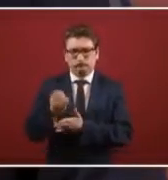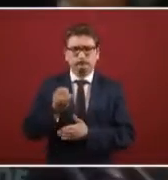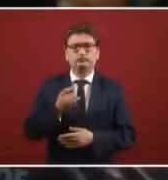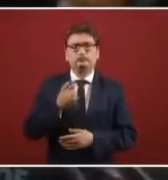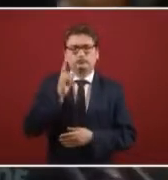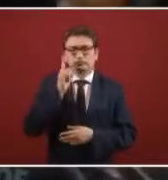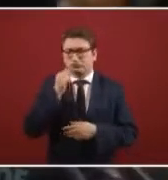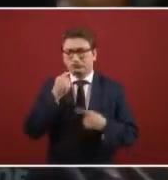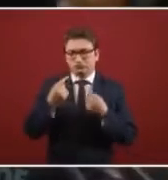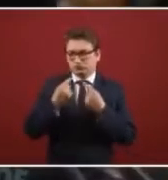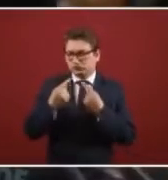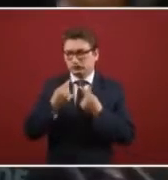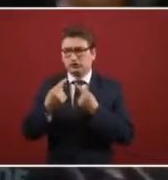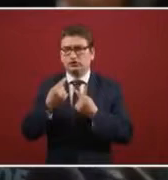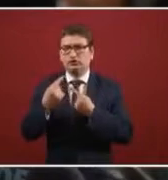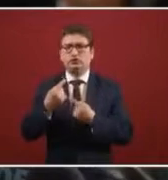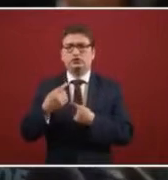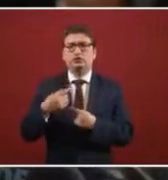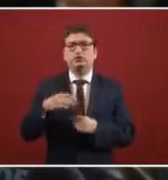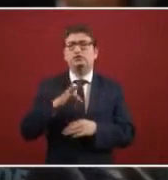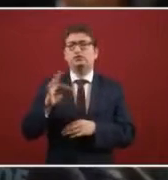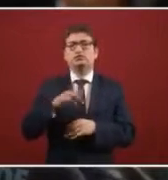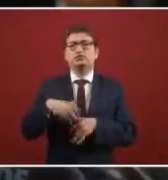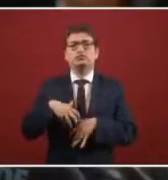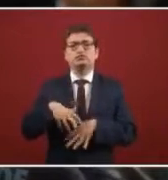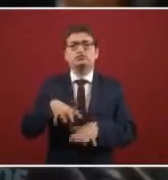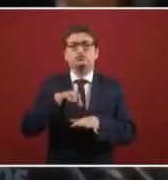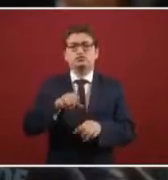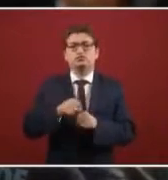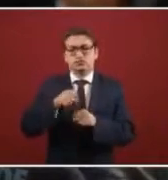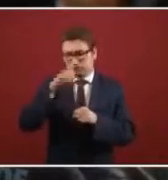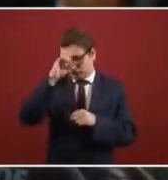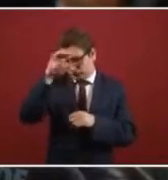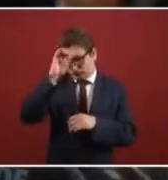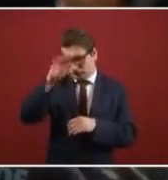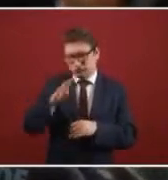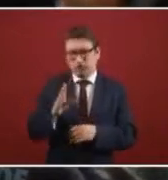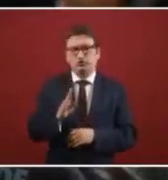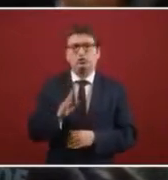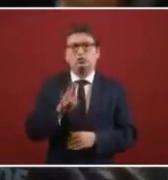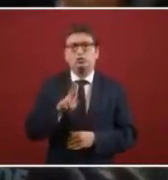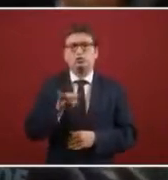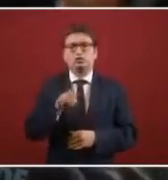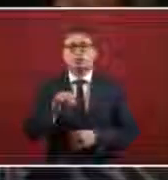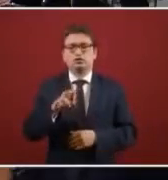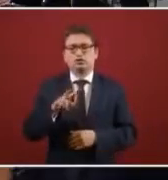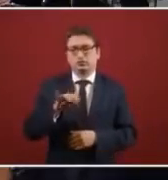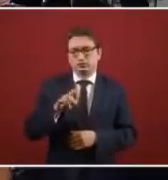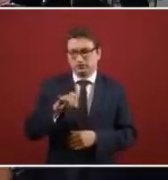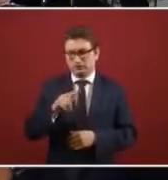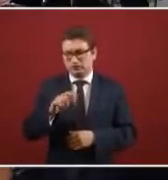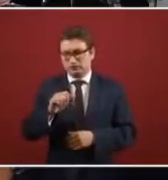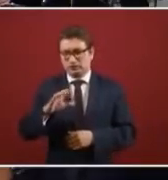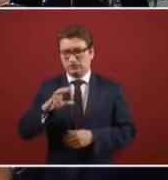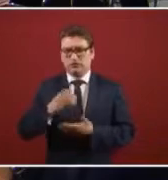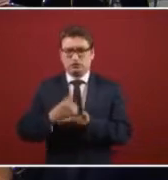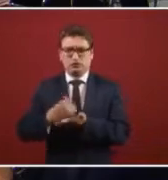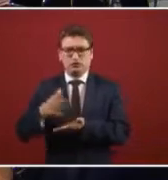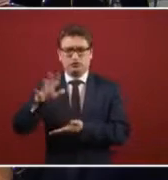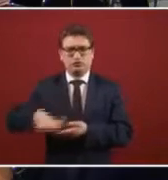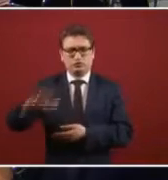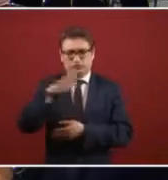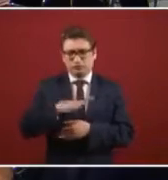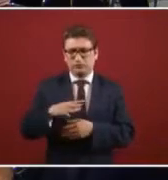toma una decisión de si toman las instalaciones de la mina whether they're Buena going to Vista be, del Cobre ahí en if they're Cananea? going to be taking the Hay copper mineros de todo el